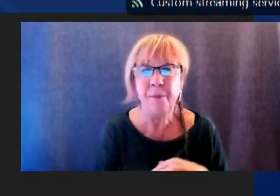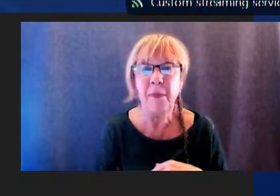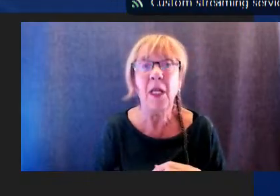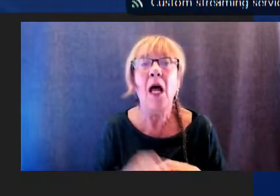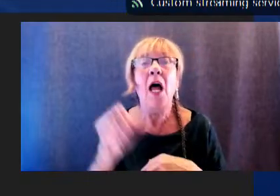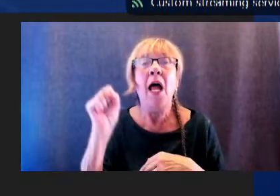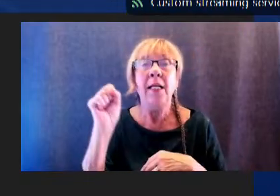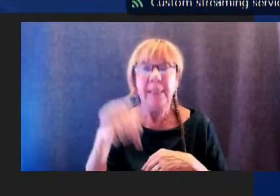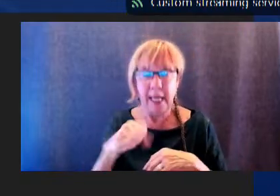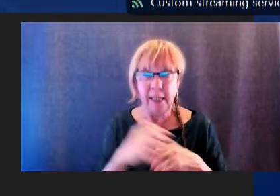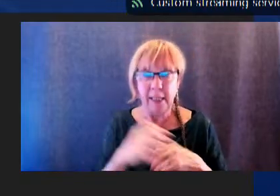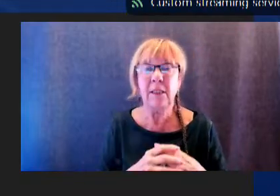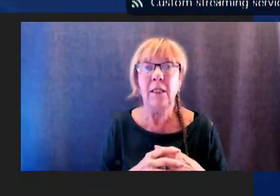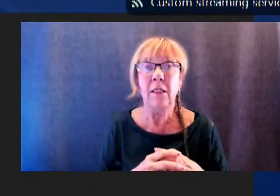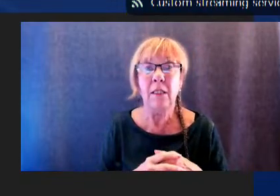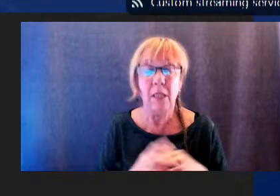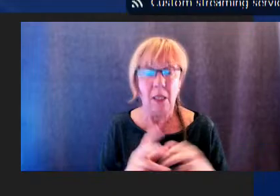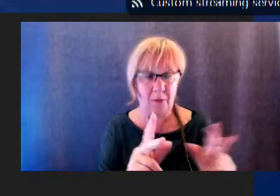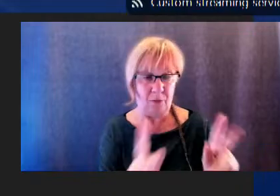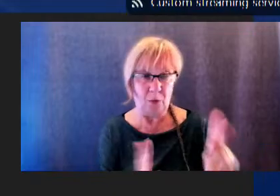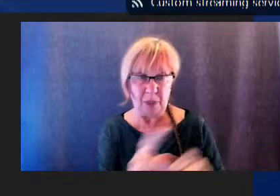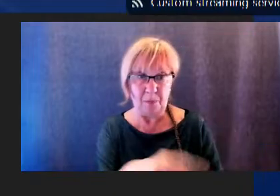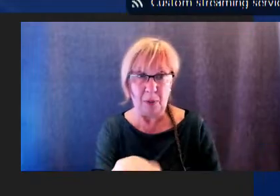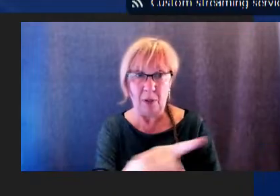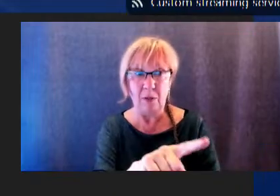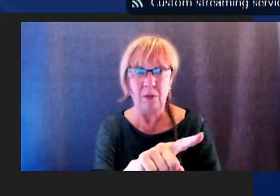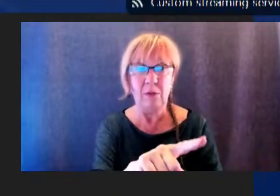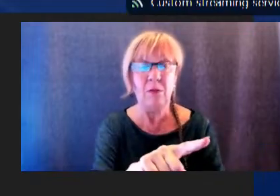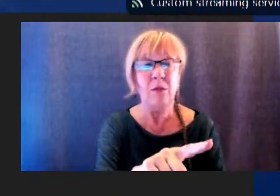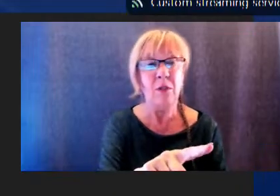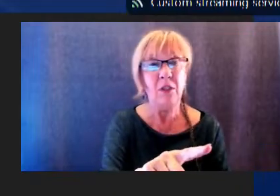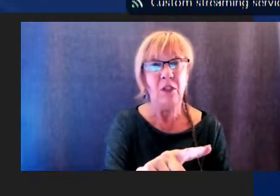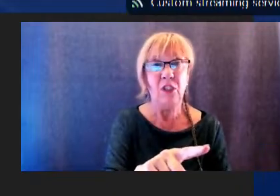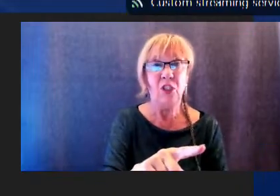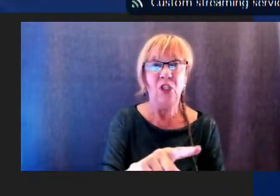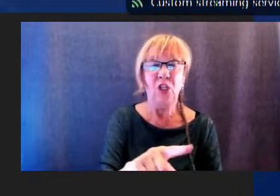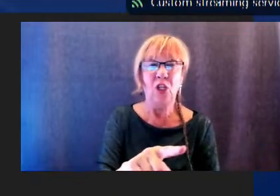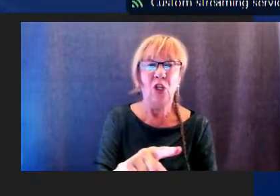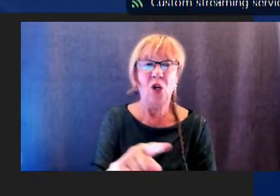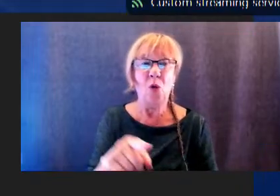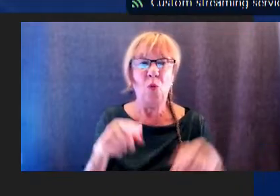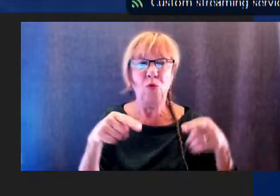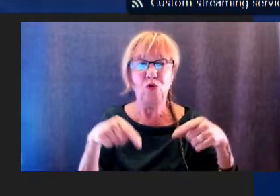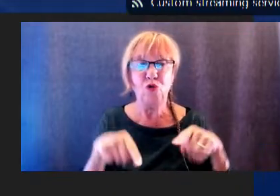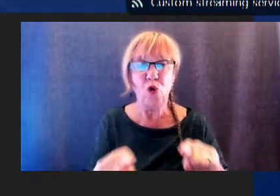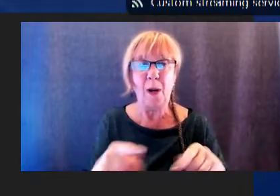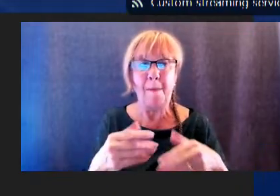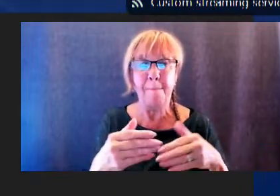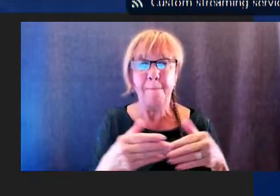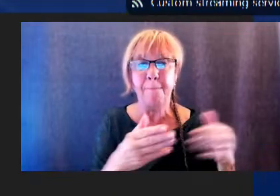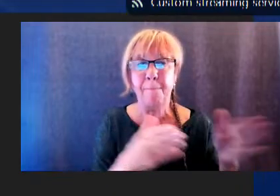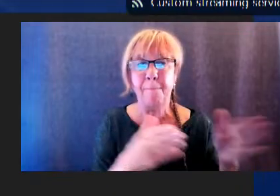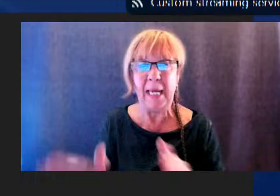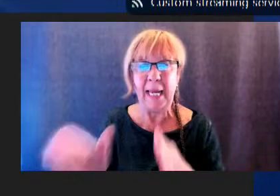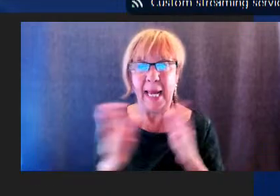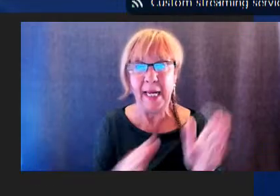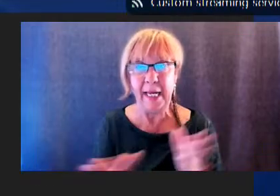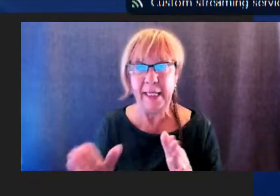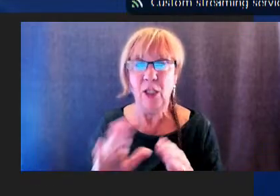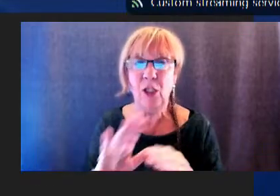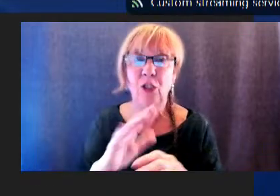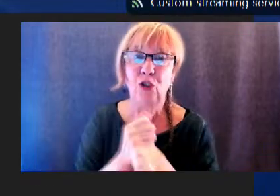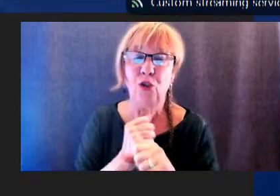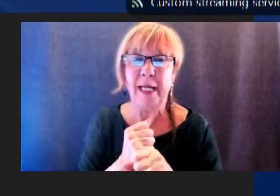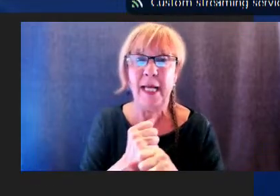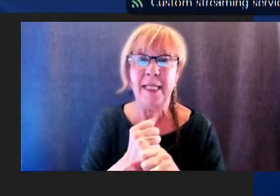Yes, for those who are in the planning stages of getting temporary